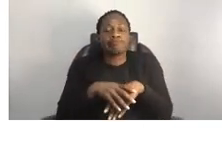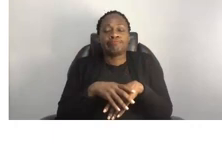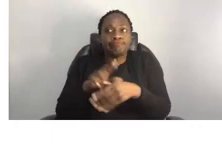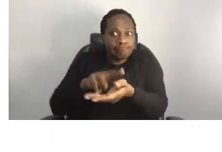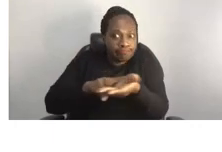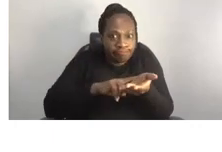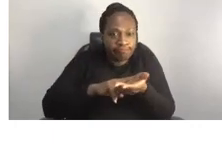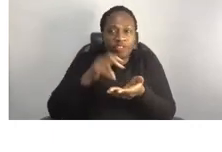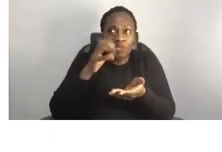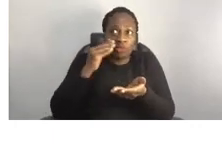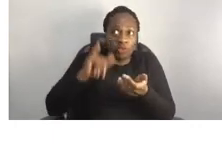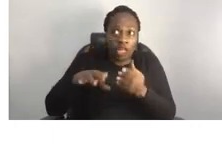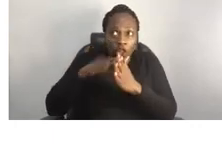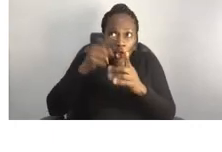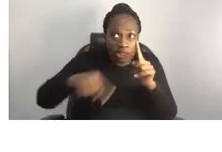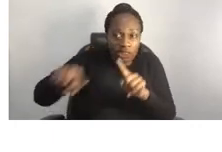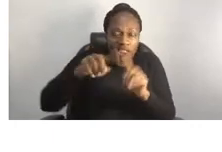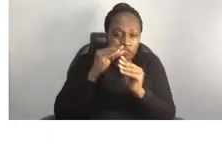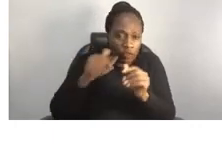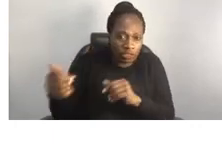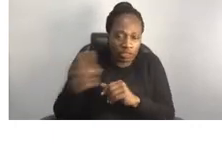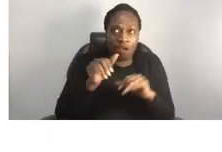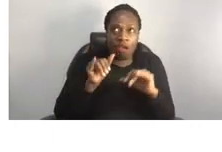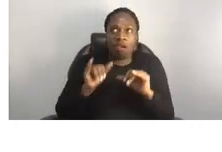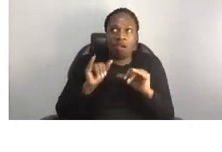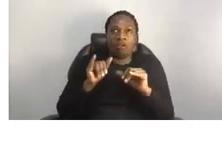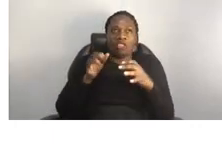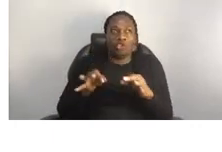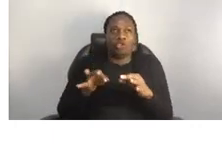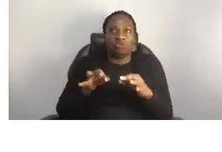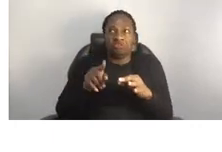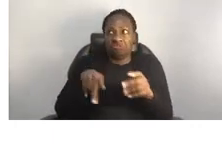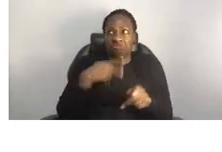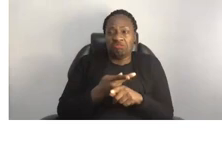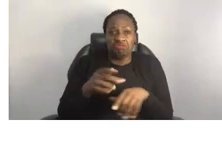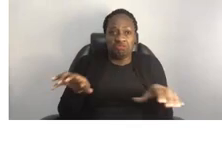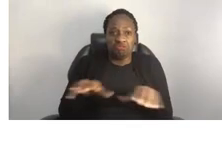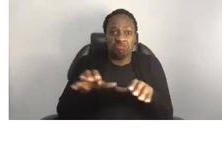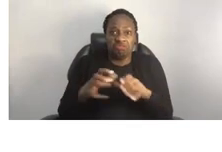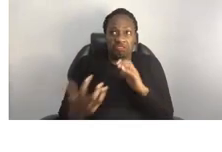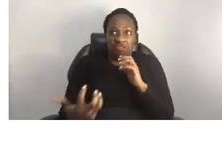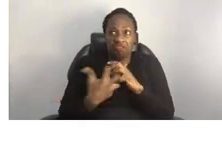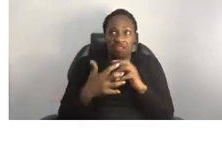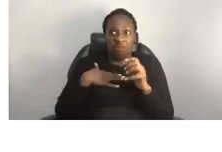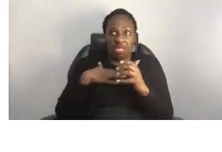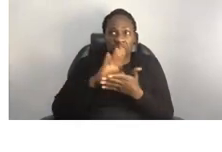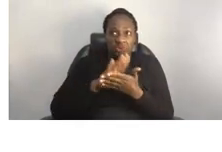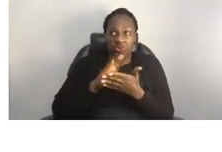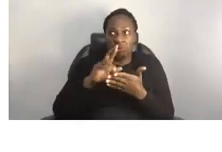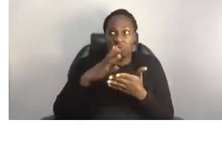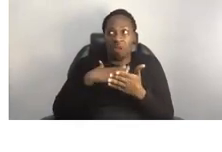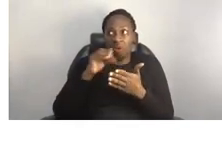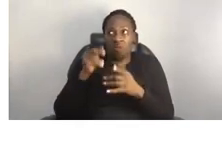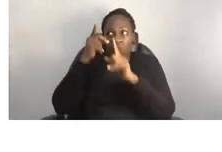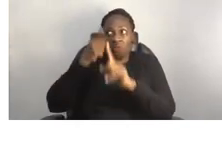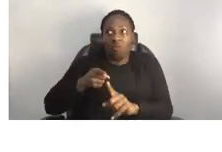that experiencing the learning circle session for yourself will help you determine whether this type of activity fits your institution and your own goals